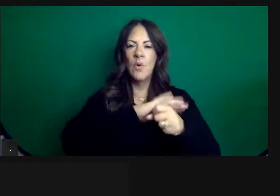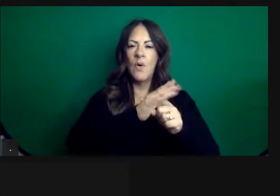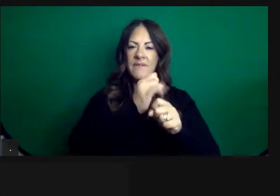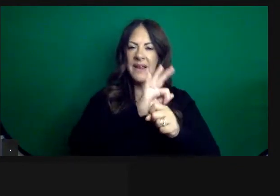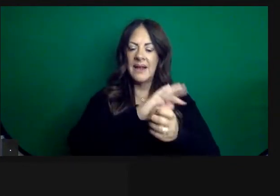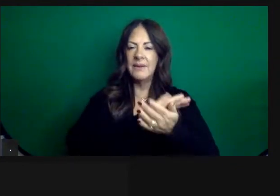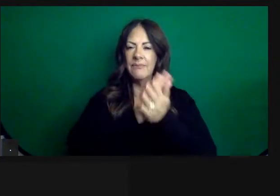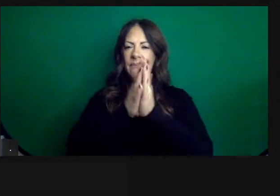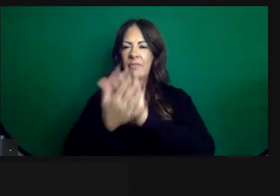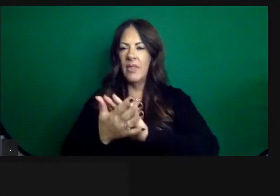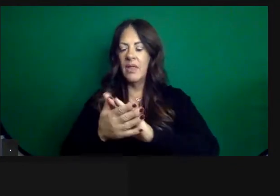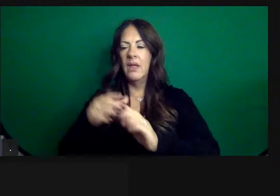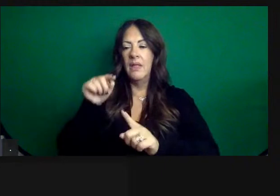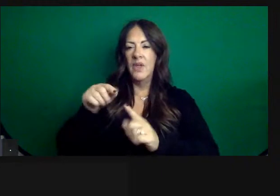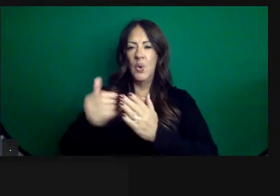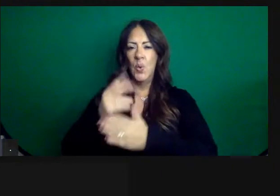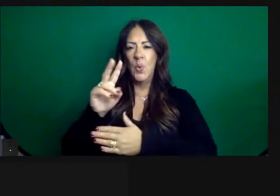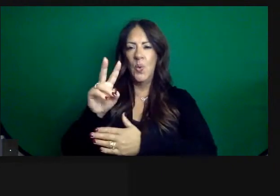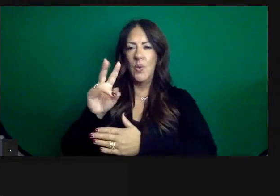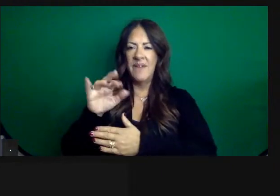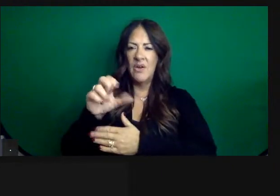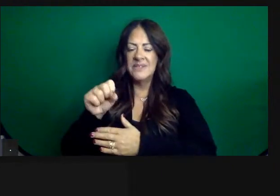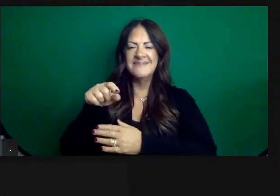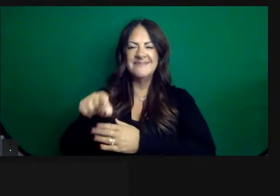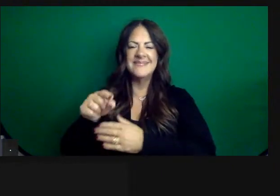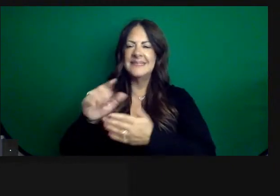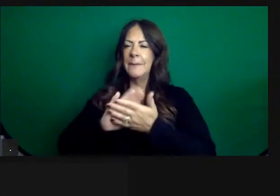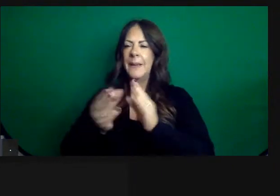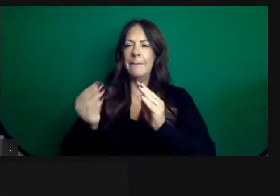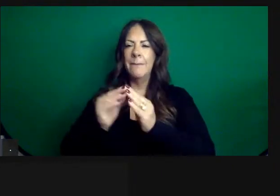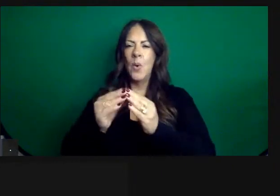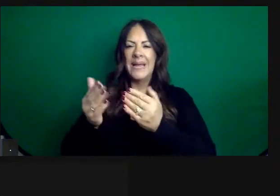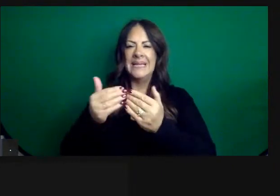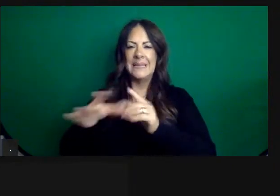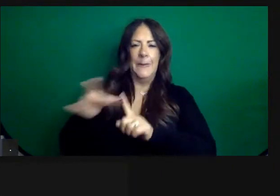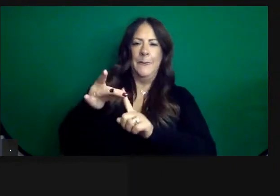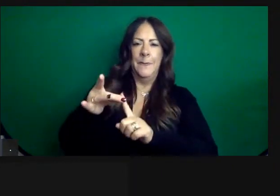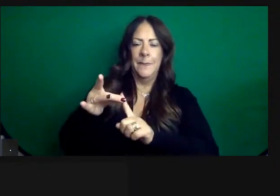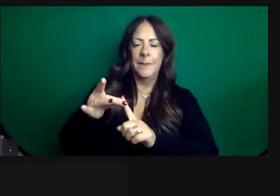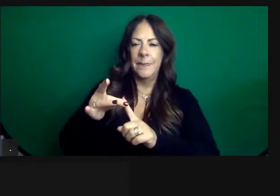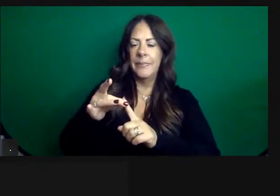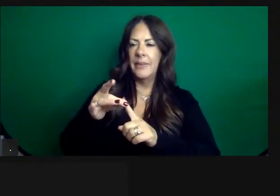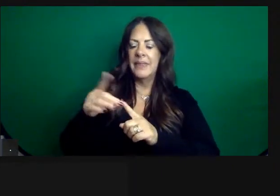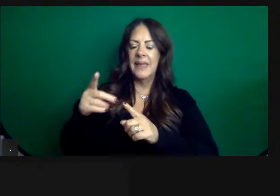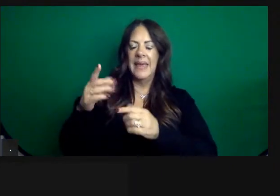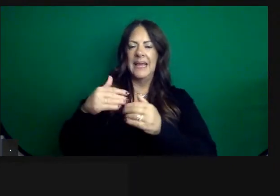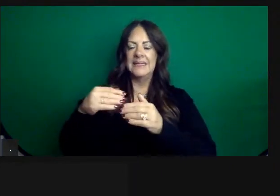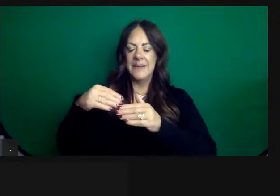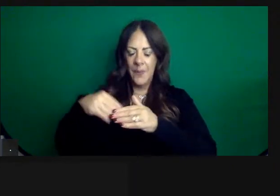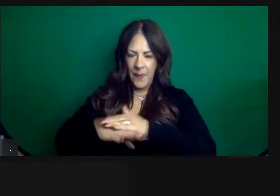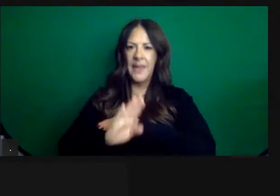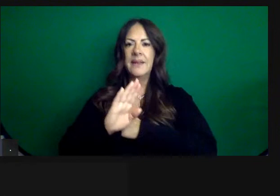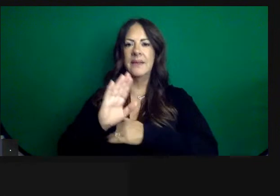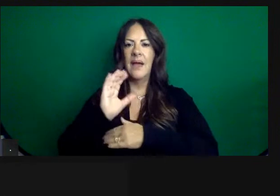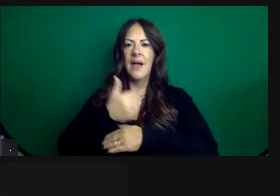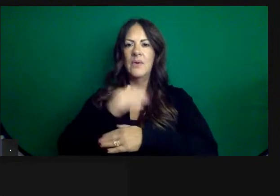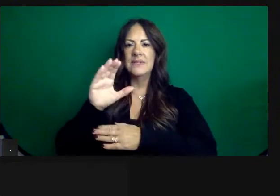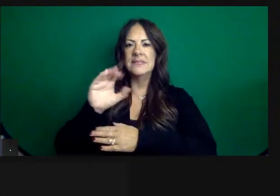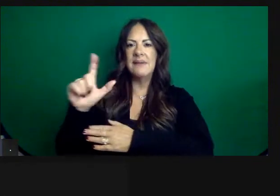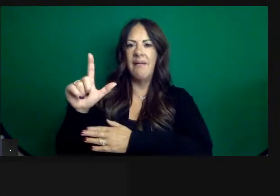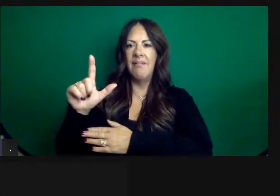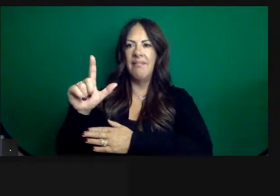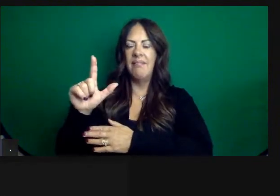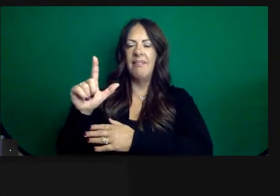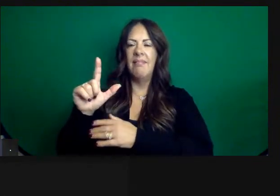more infectious because they bind to the human cell a little bit more and they get into our cells and begin to replicate and make